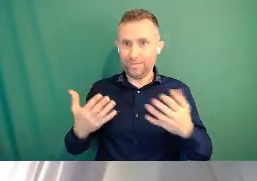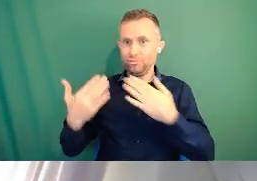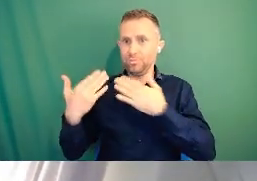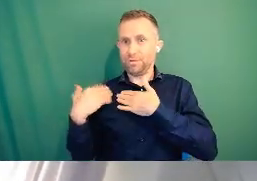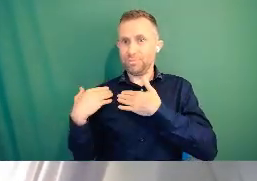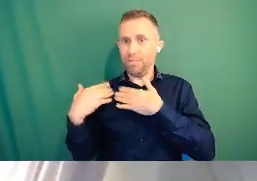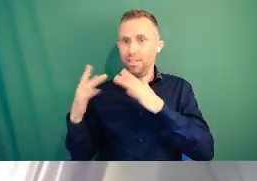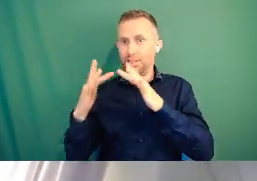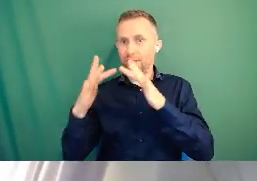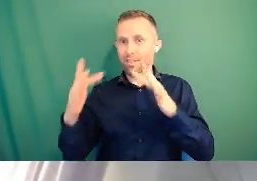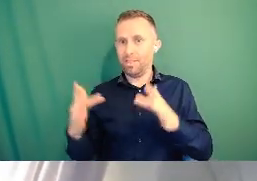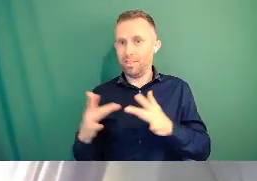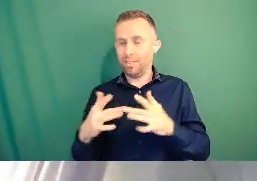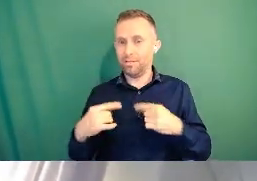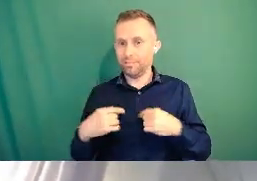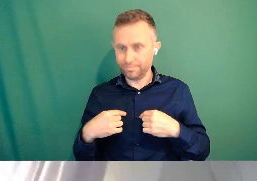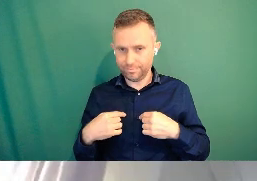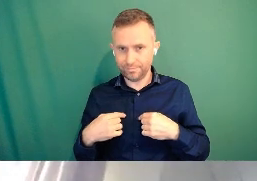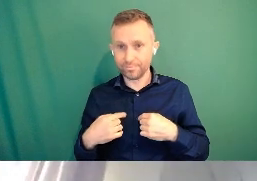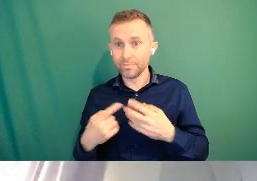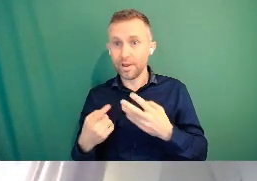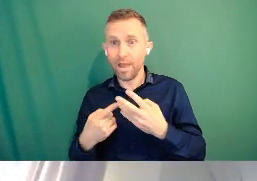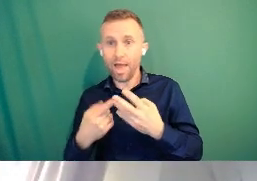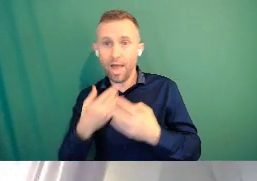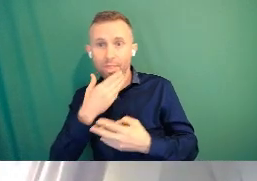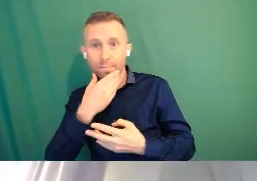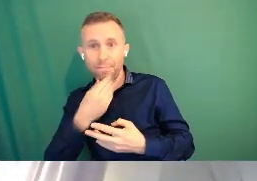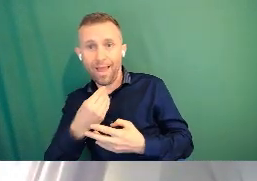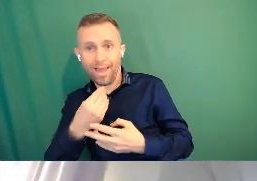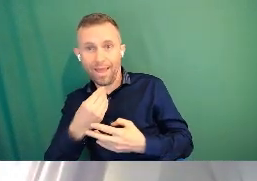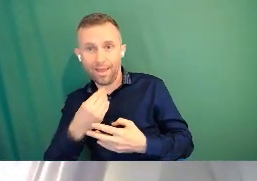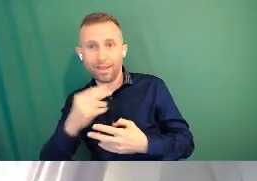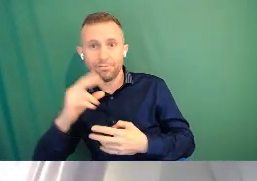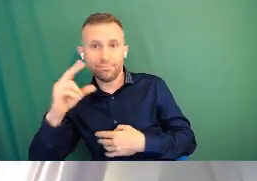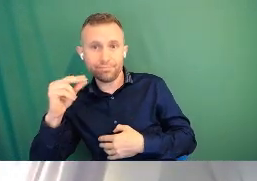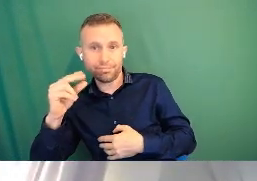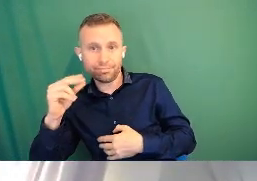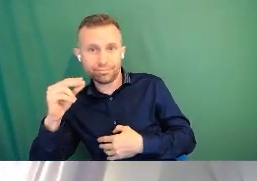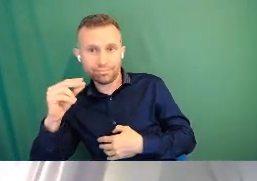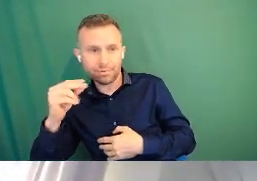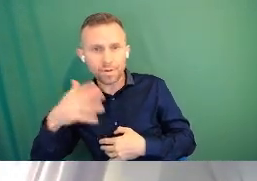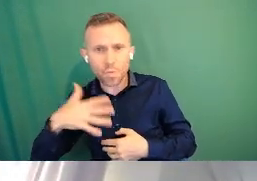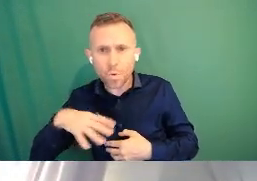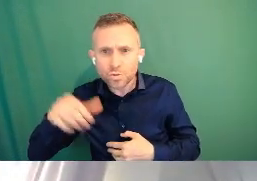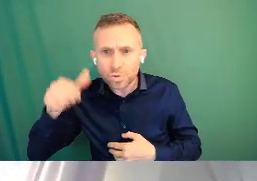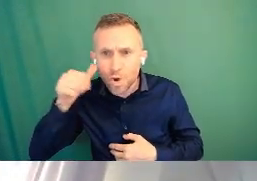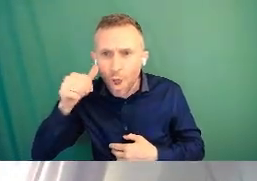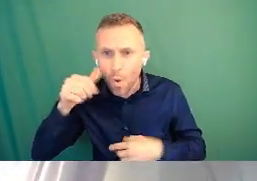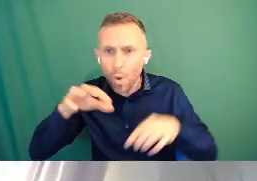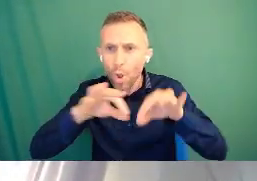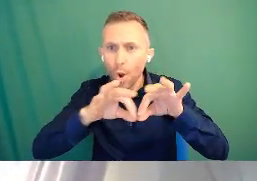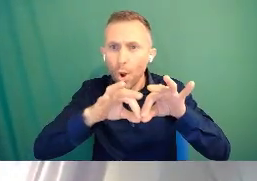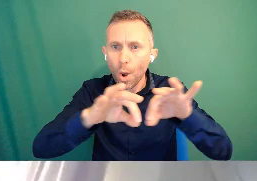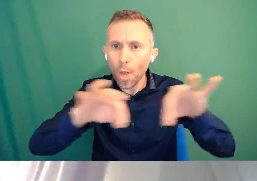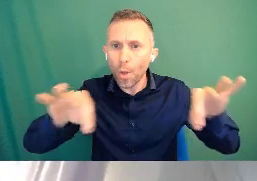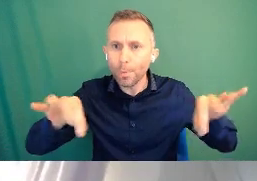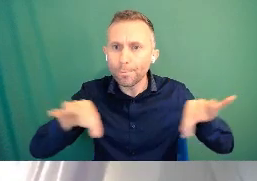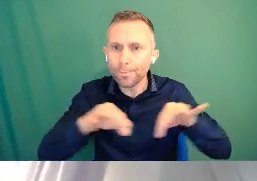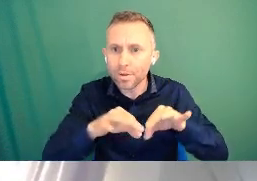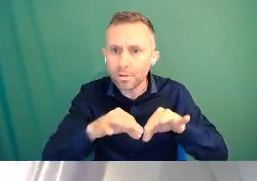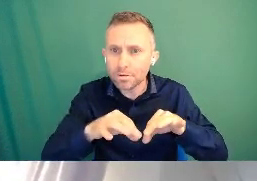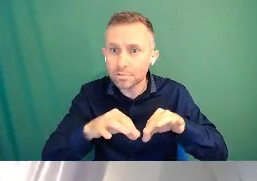that. Another thing it doesn't mention on the website is whether or not you have hearing loops at the pay point and in the